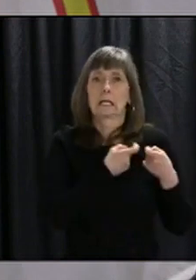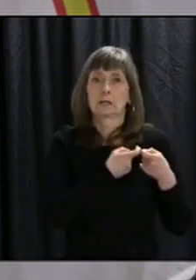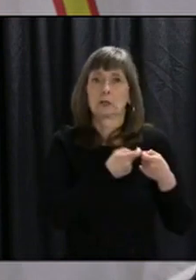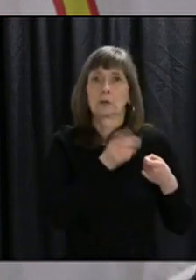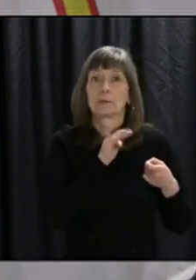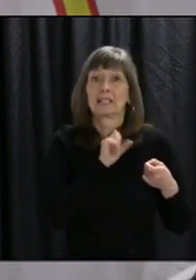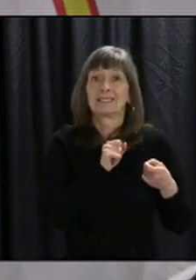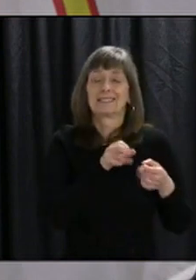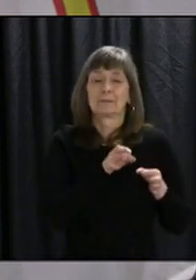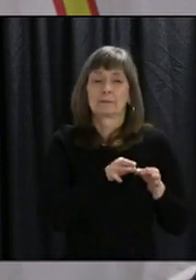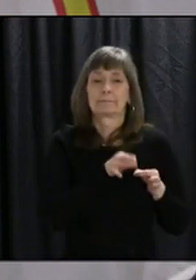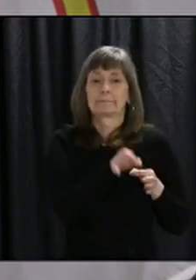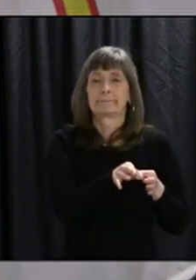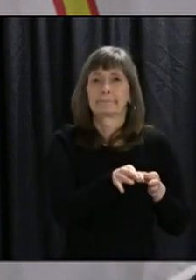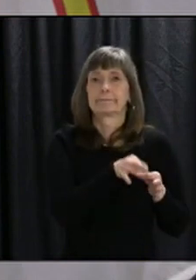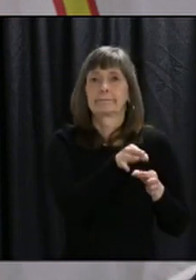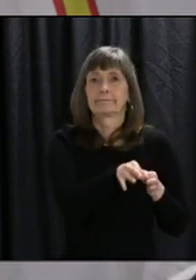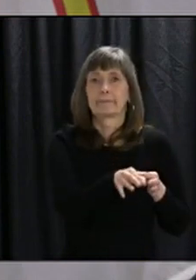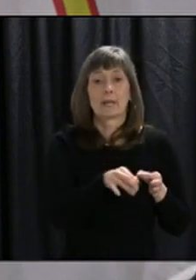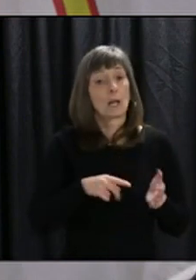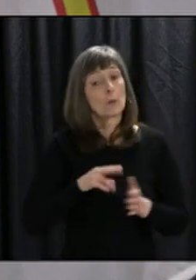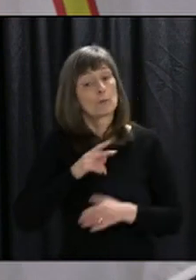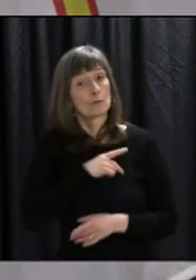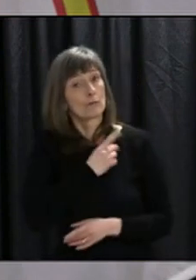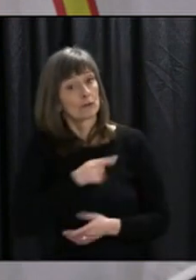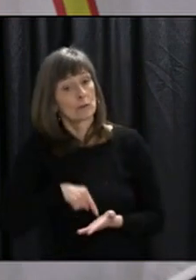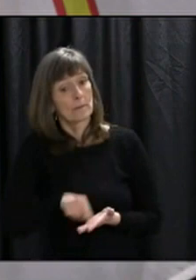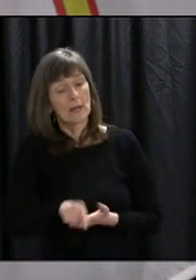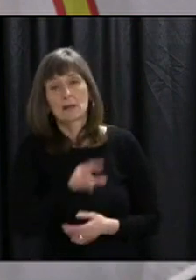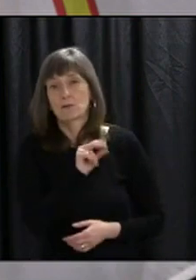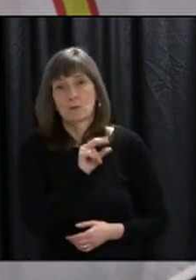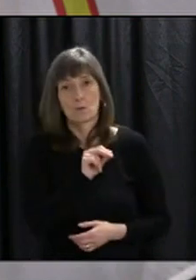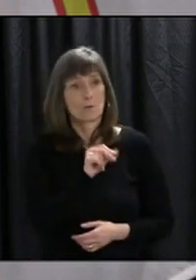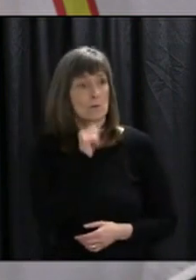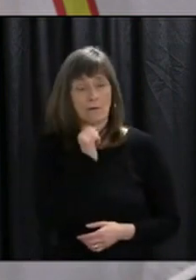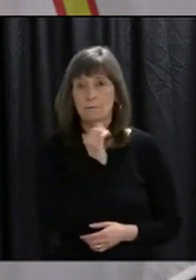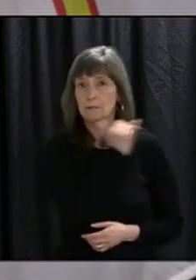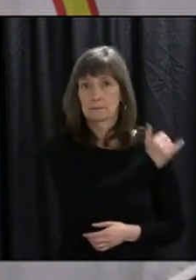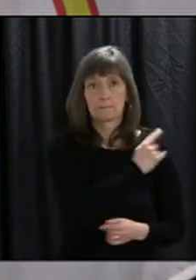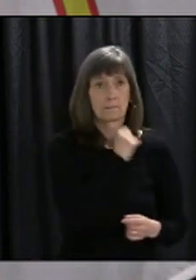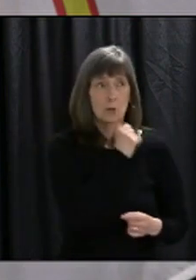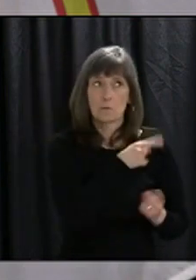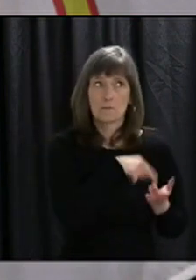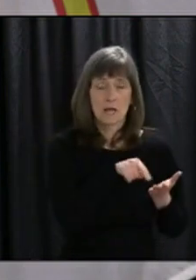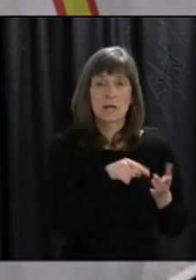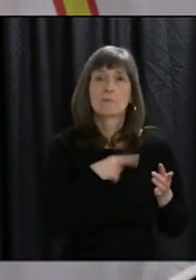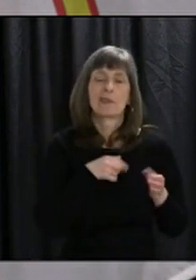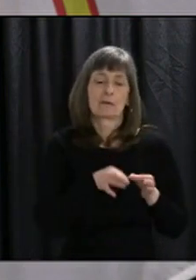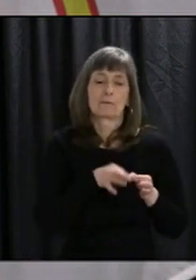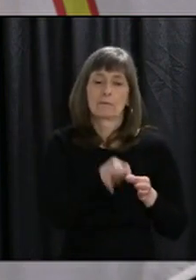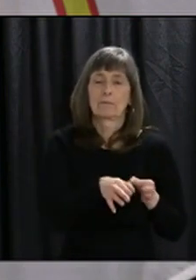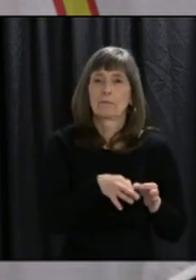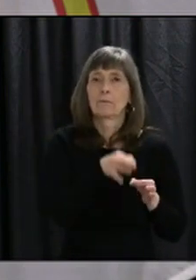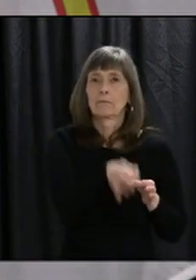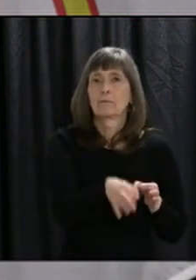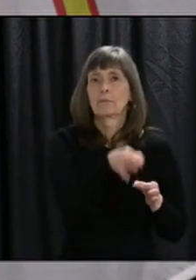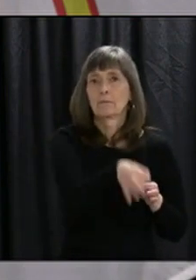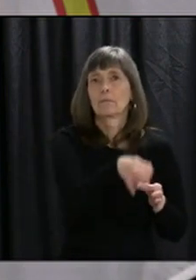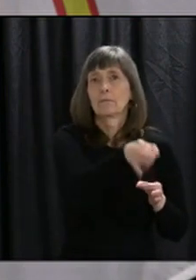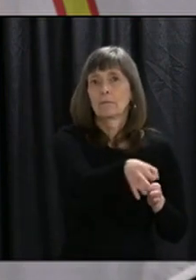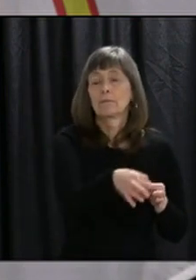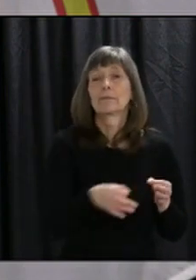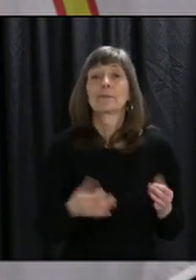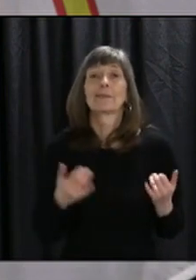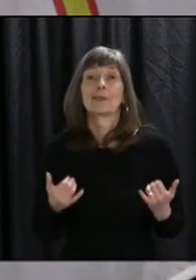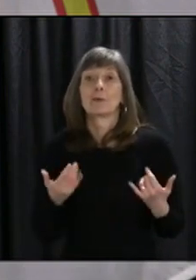They have not been paid for by the province in other jurisdictions, typically as a deferment of payments. So we already have a